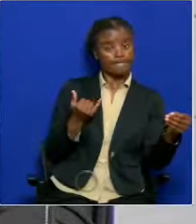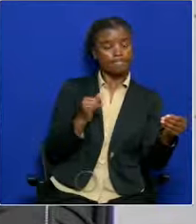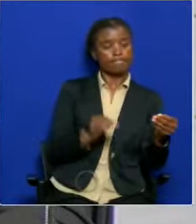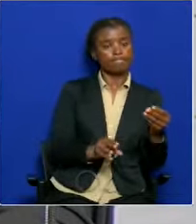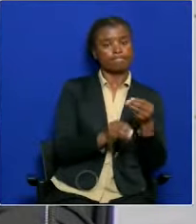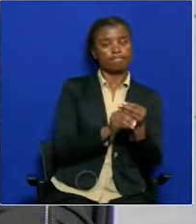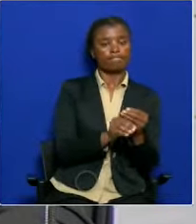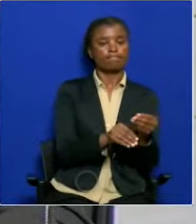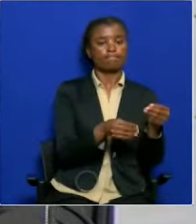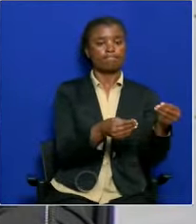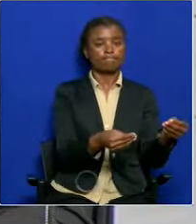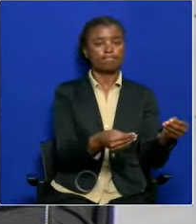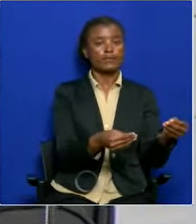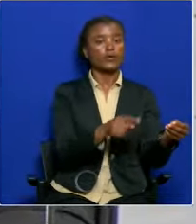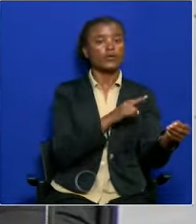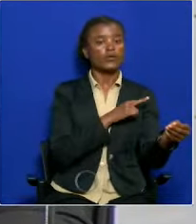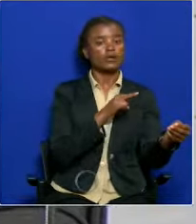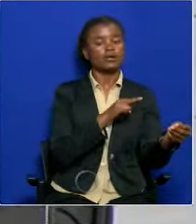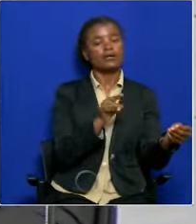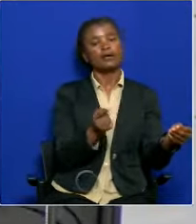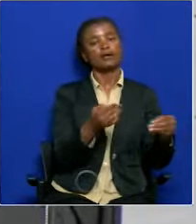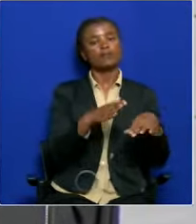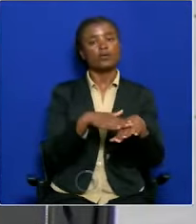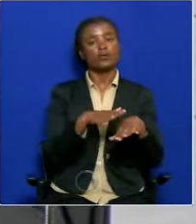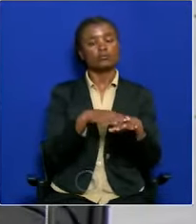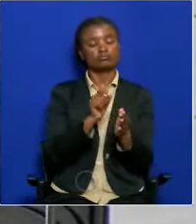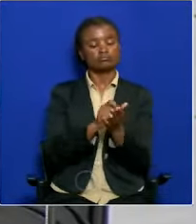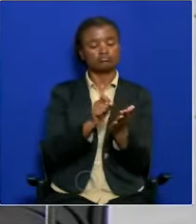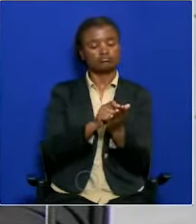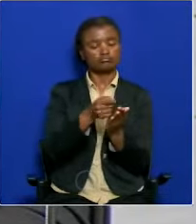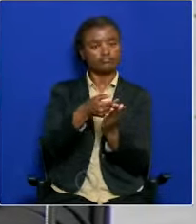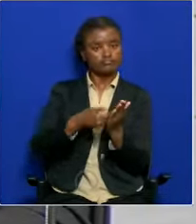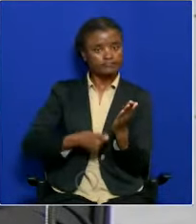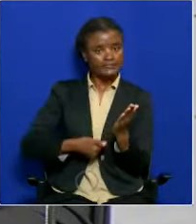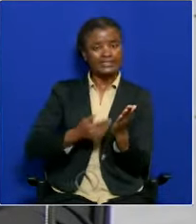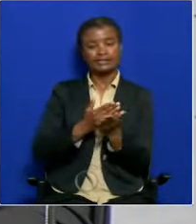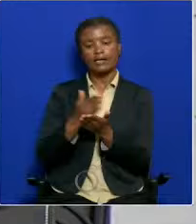of further statements and documentary material.